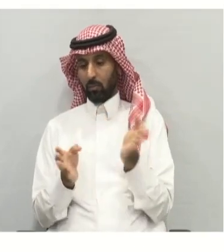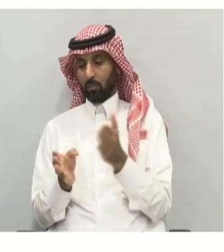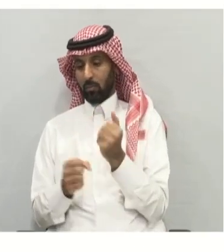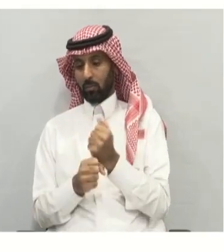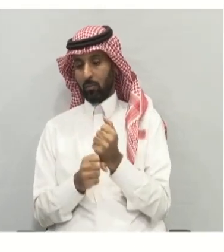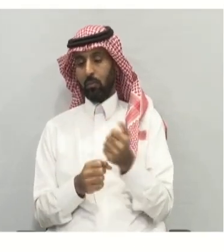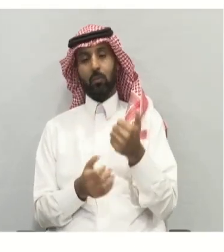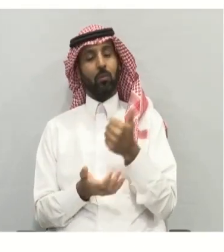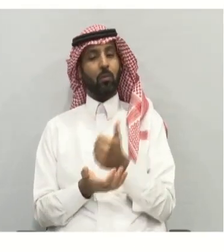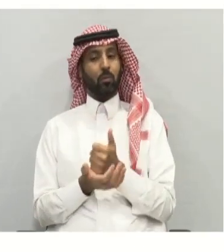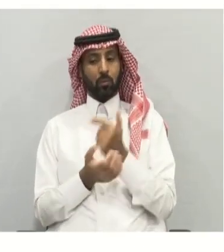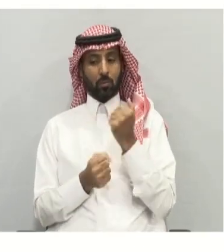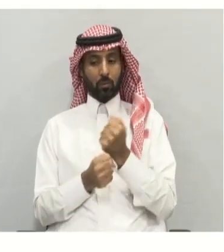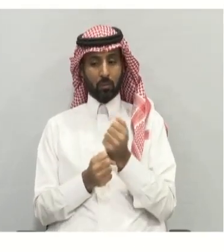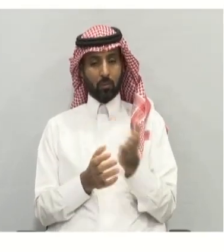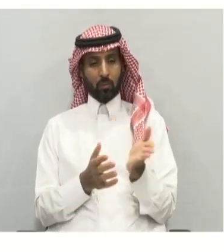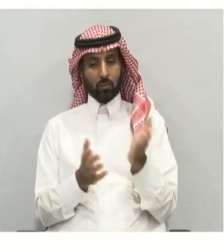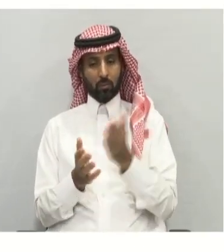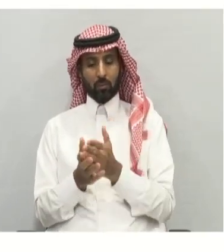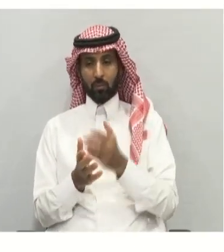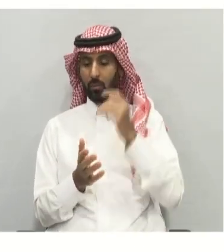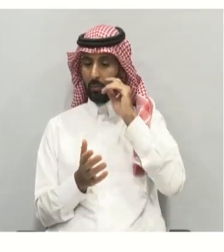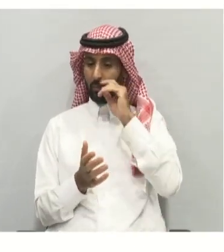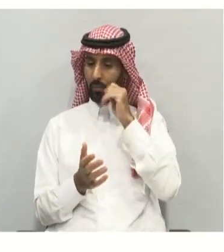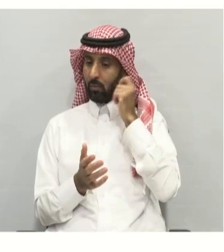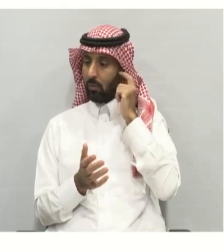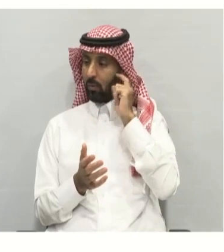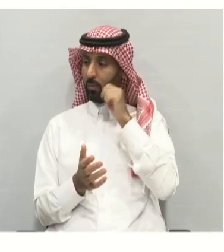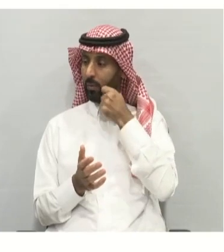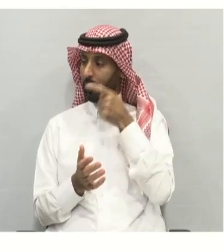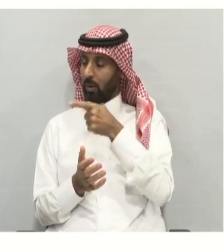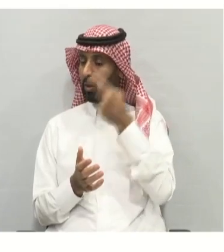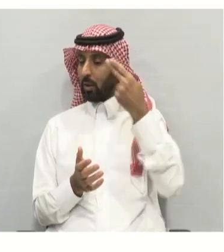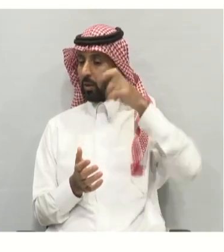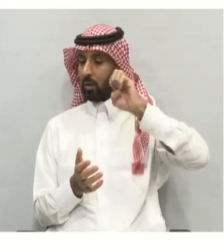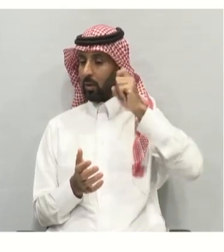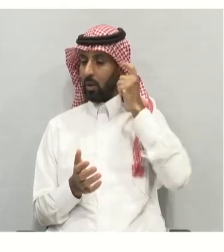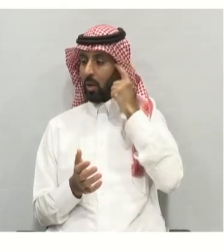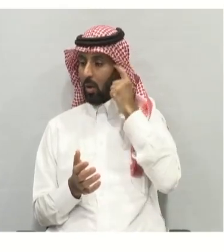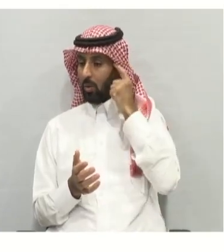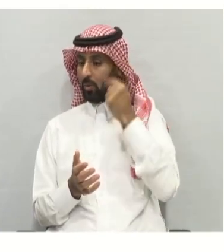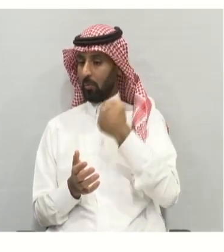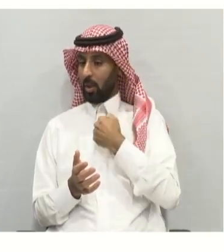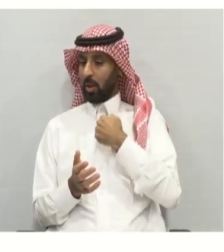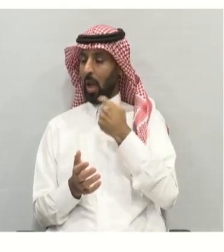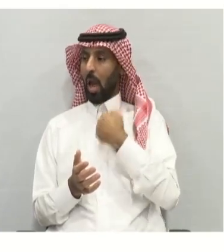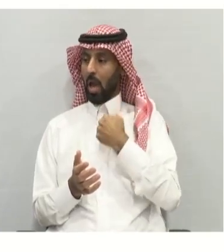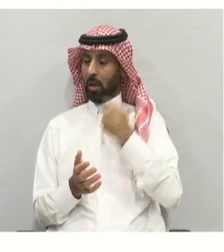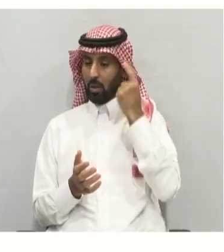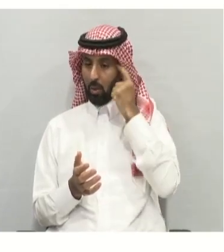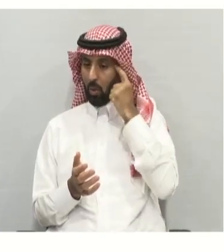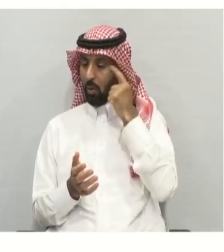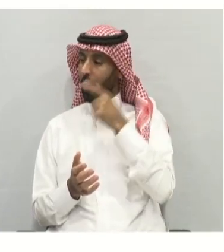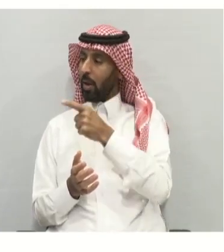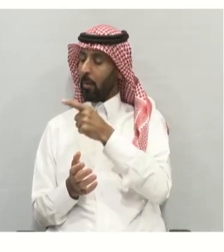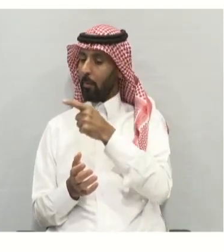main verb, as you can see here. He knows me. I know him. So this is how